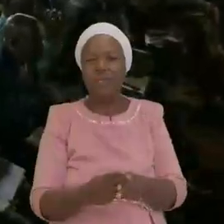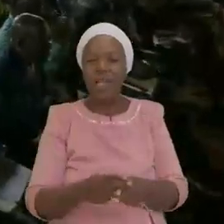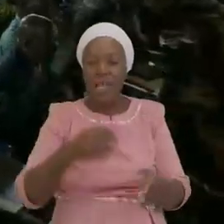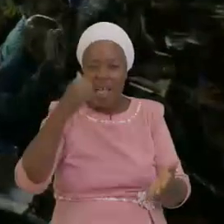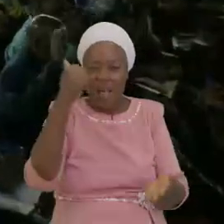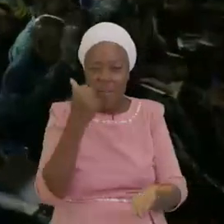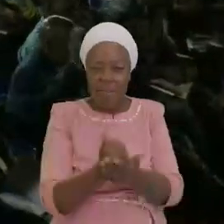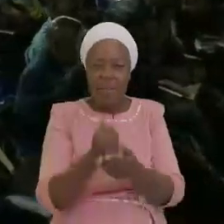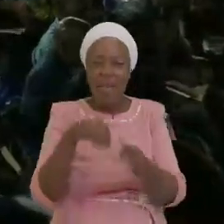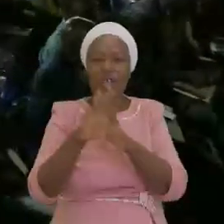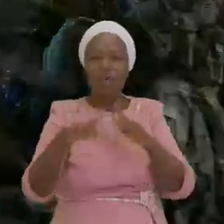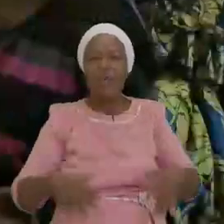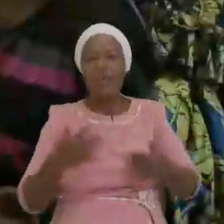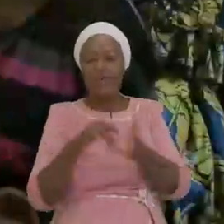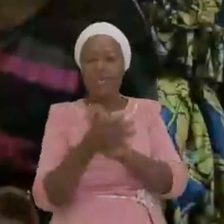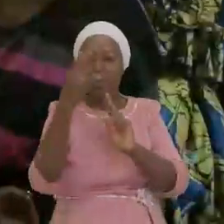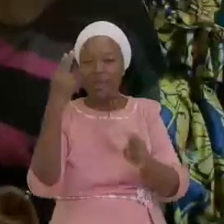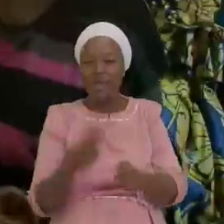Amen in your life.